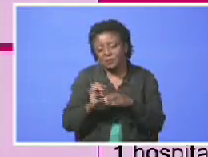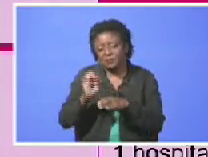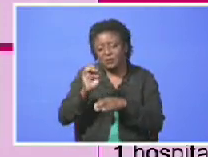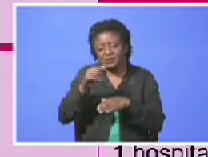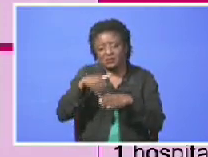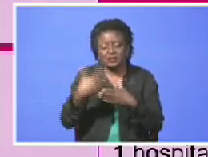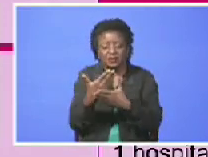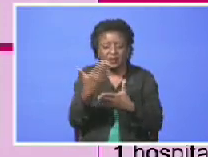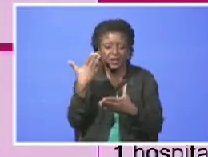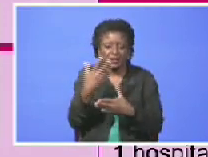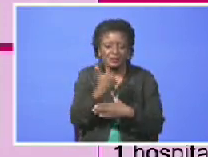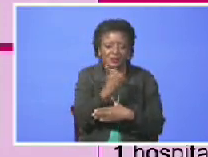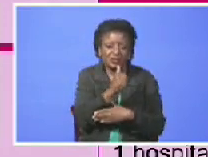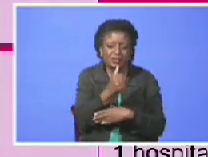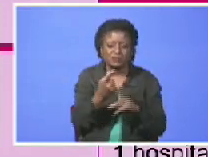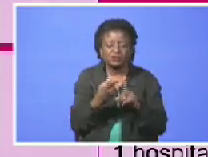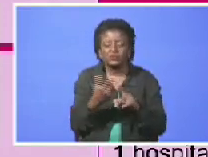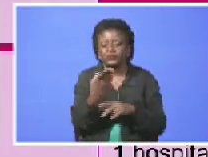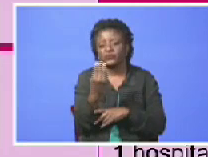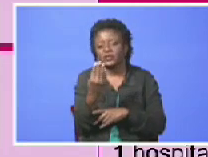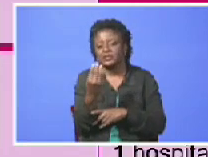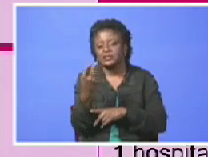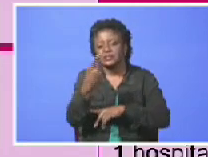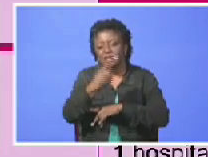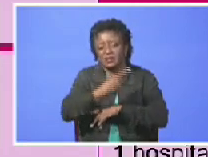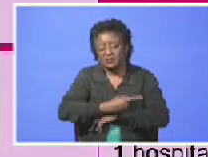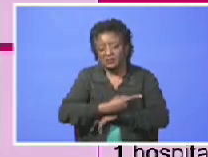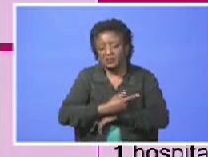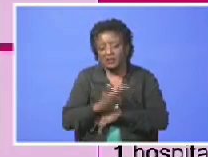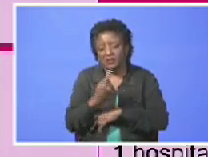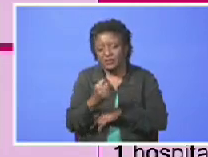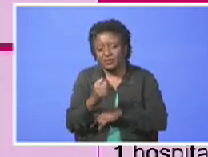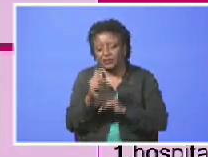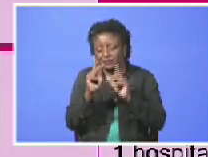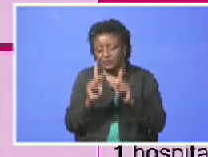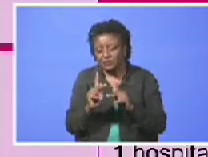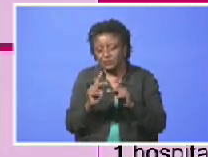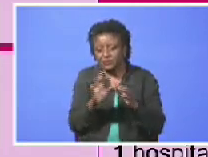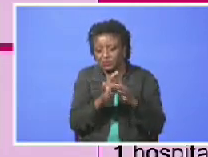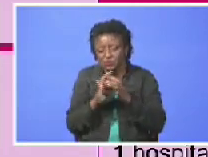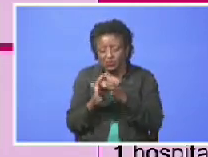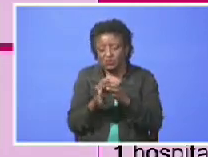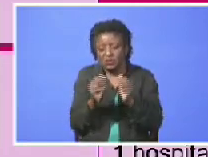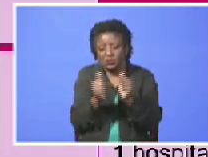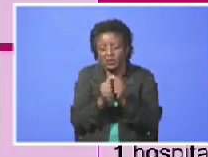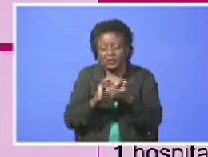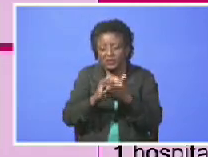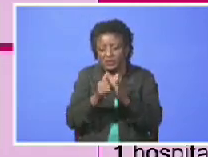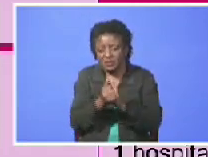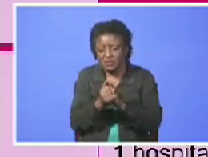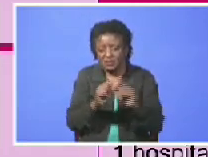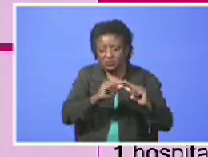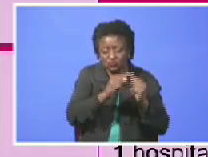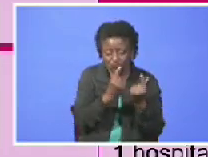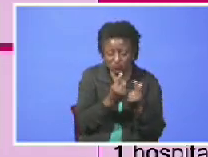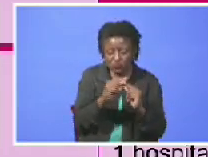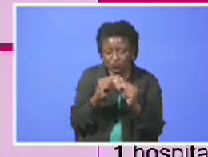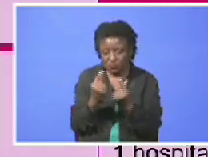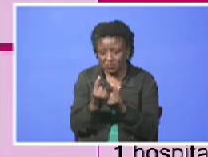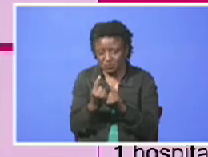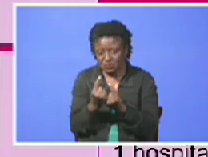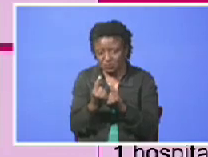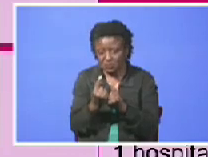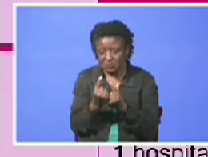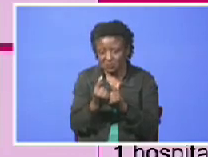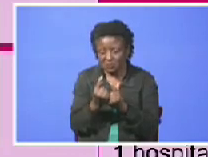last 10 to 14 days. The cases associated with these clusters account